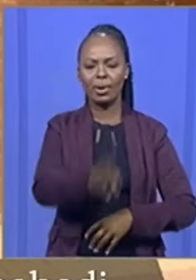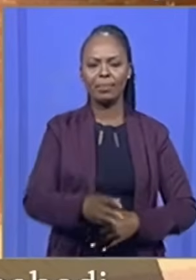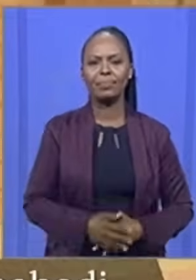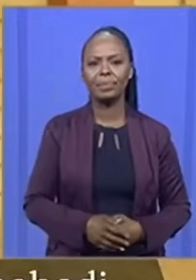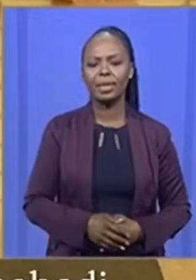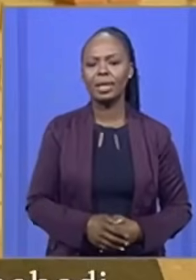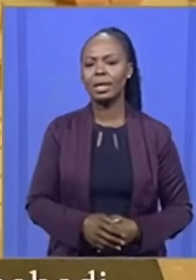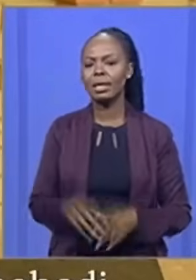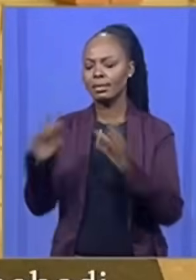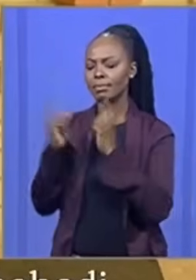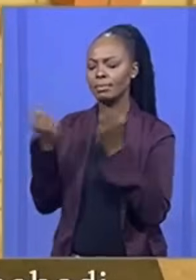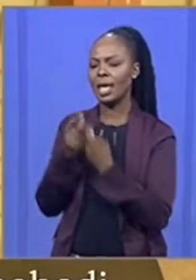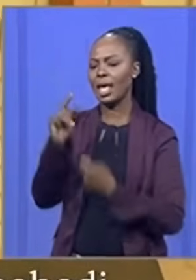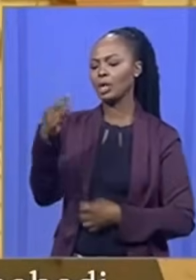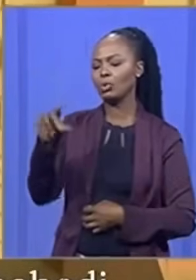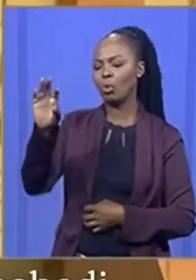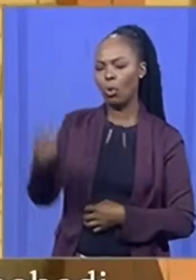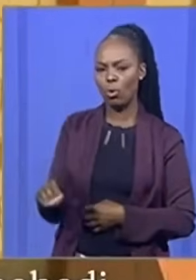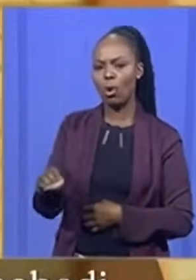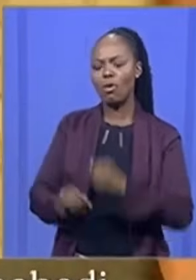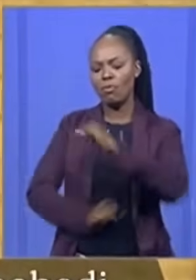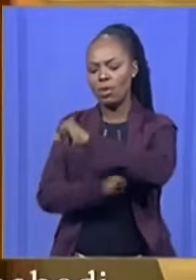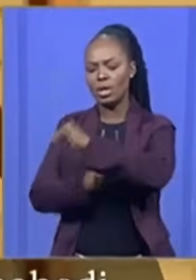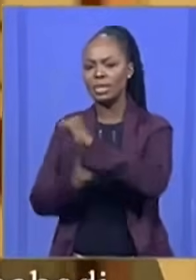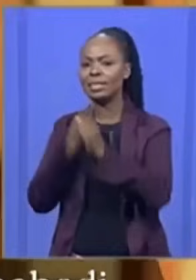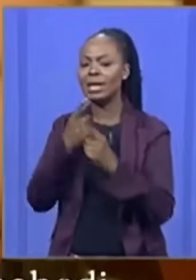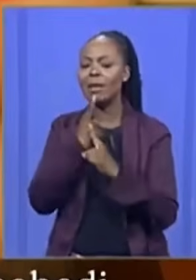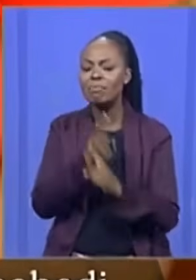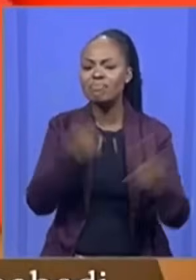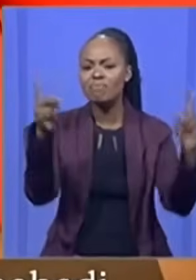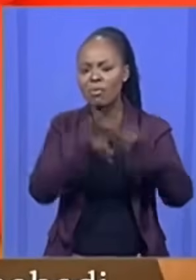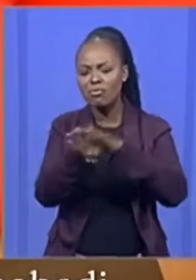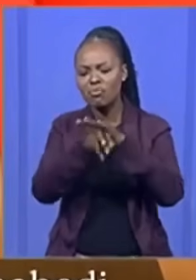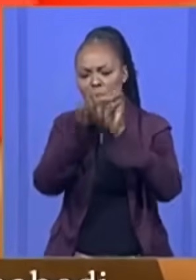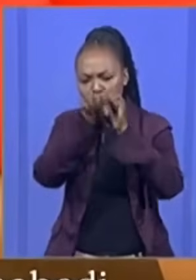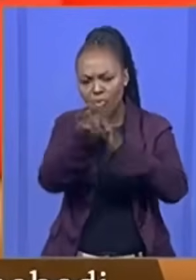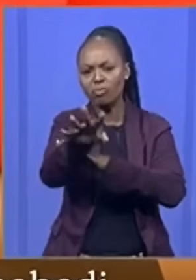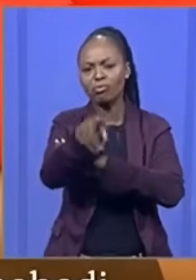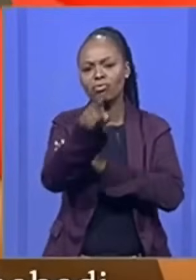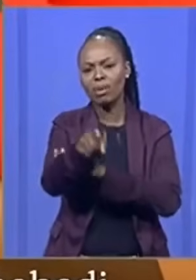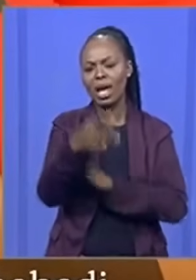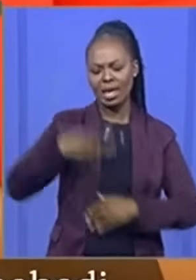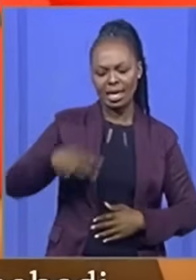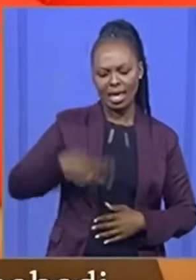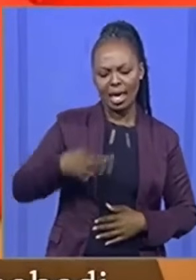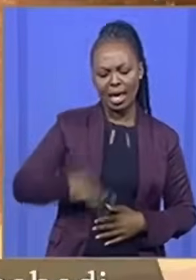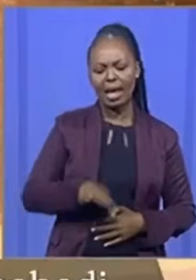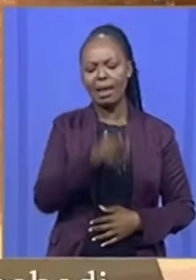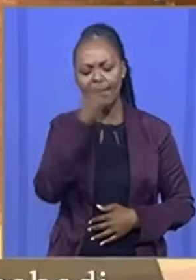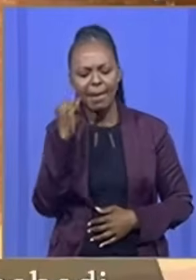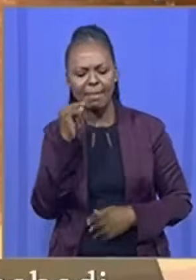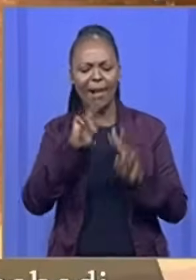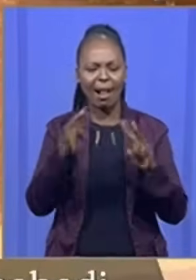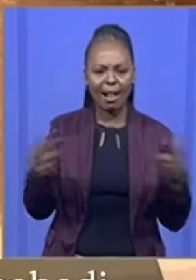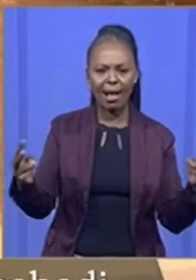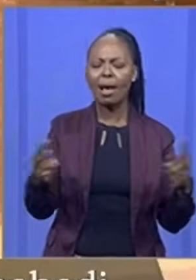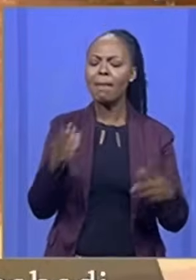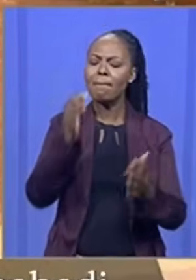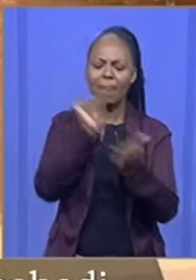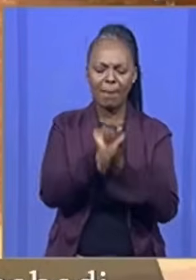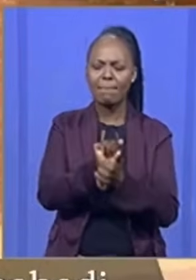wa lotseno Kwanelo Foundation ya re bao ba phasalatsang video e senolang leina la motswasetlhabelo le dintlha tsa kgetsi ba tshwanetse go